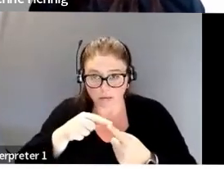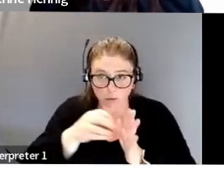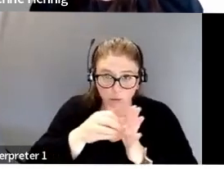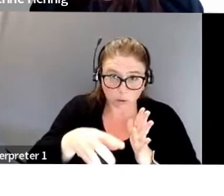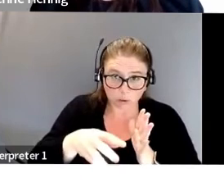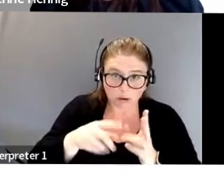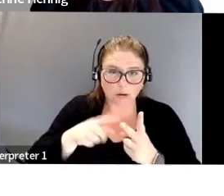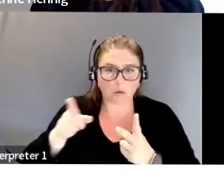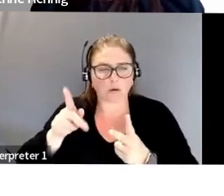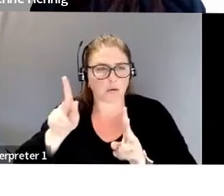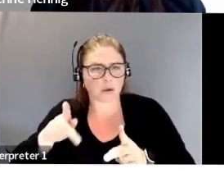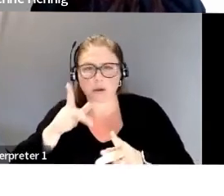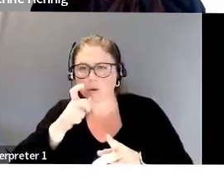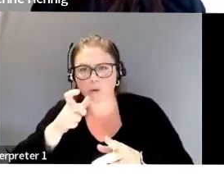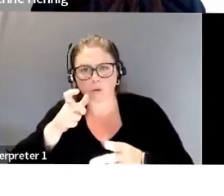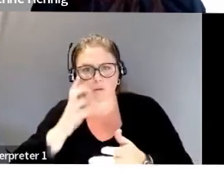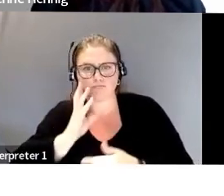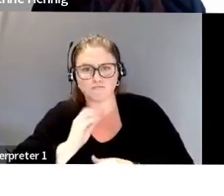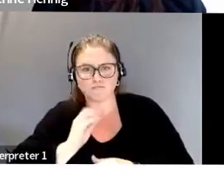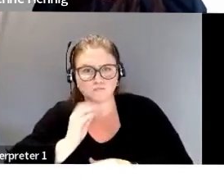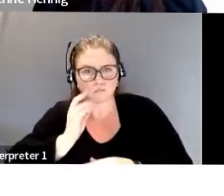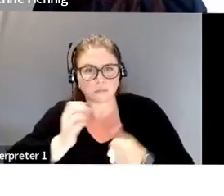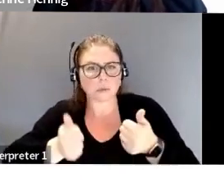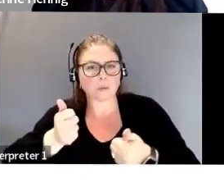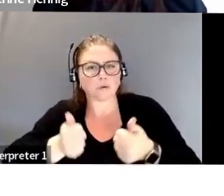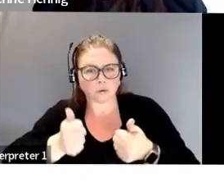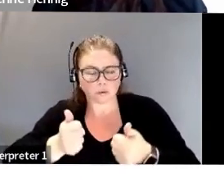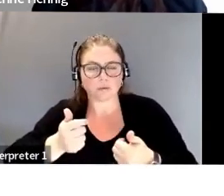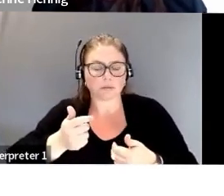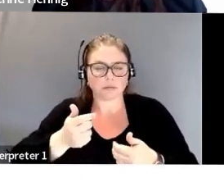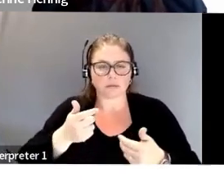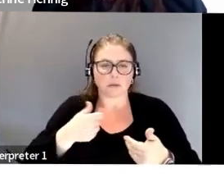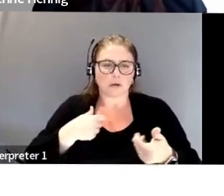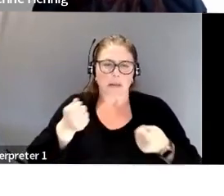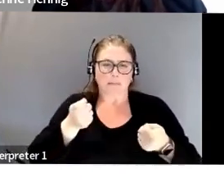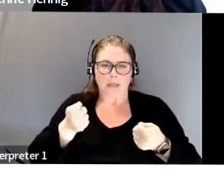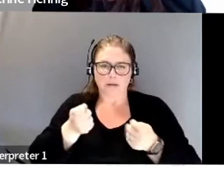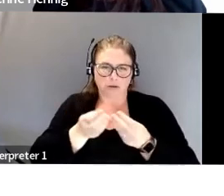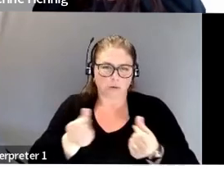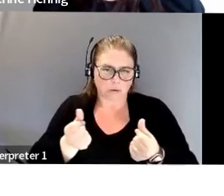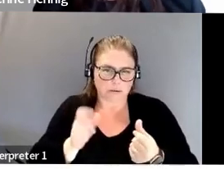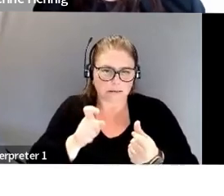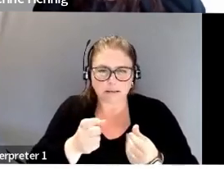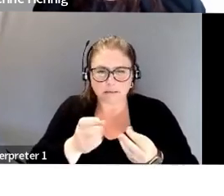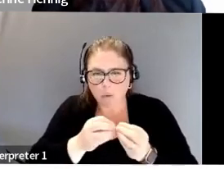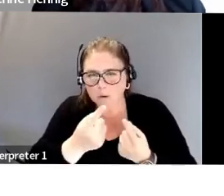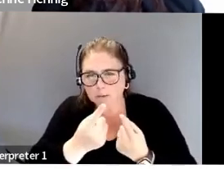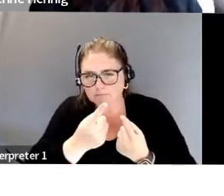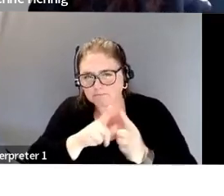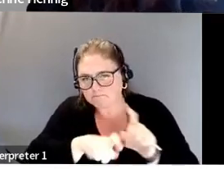you want someone that's no longer a student? So our managed solution, like I said, will require a little bit of extra information.